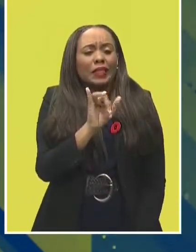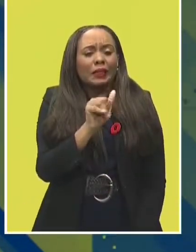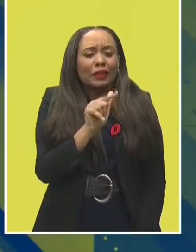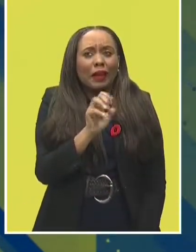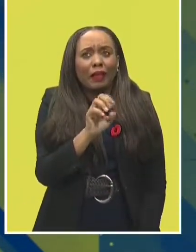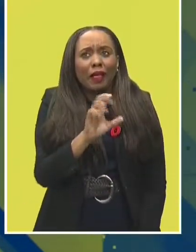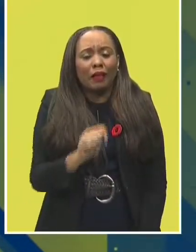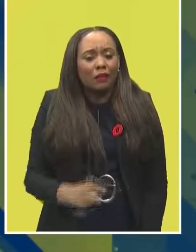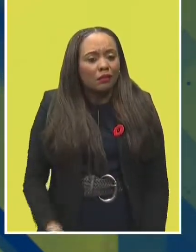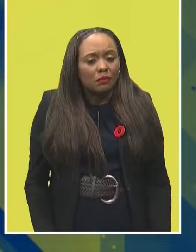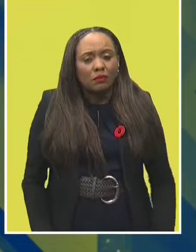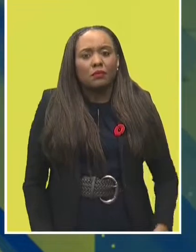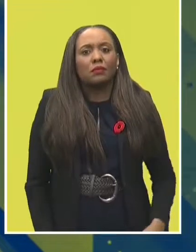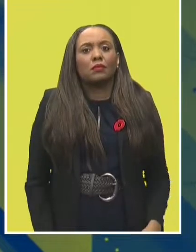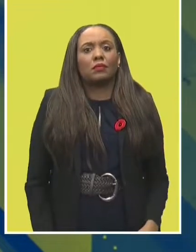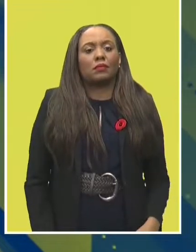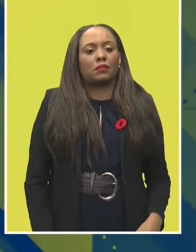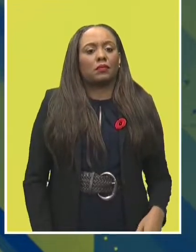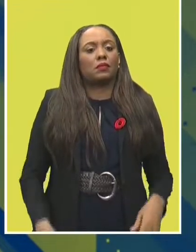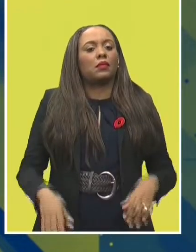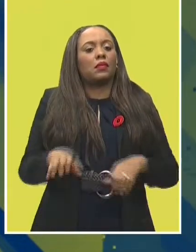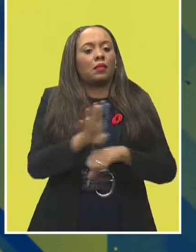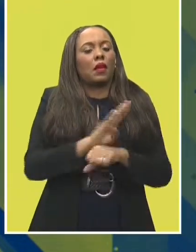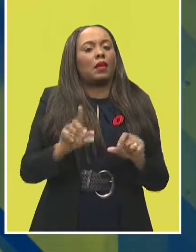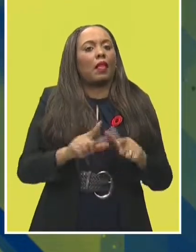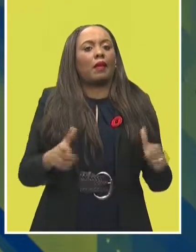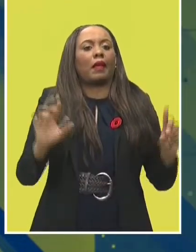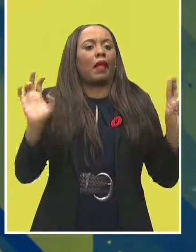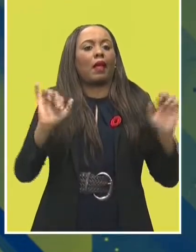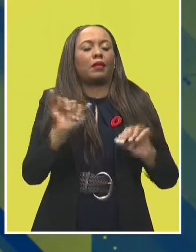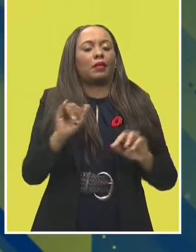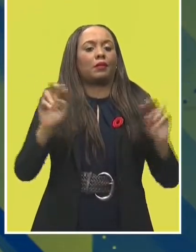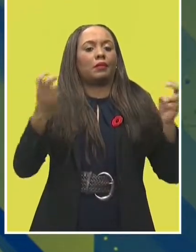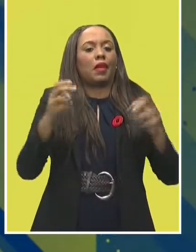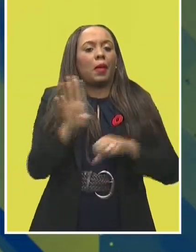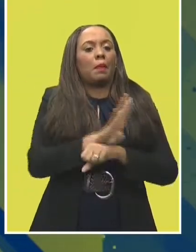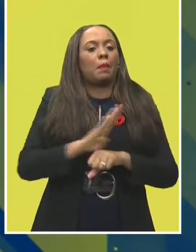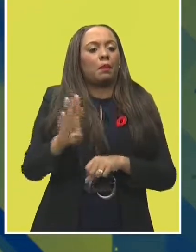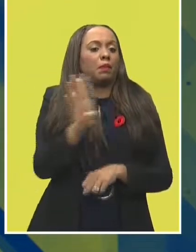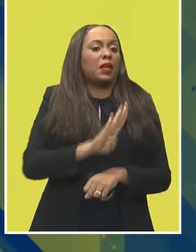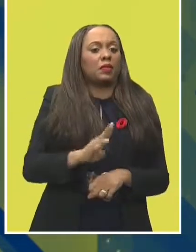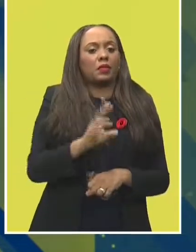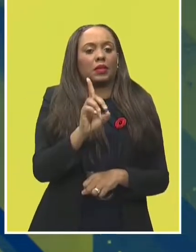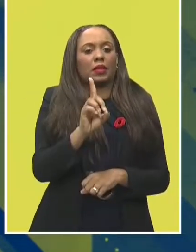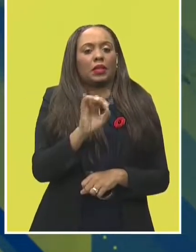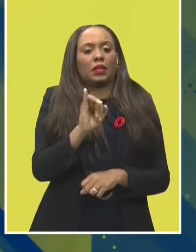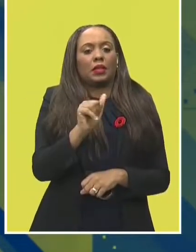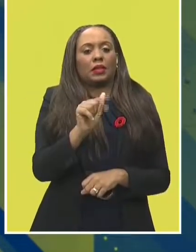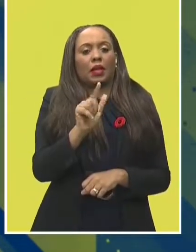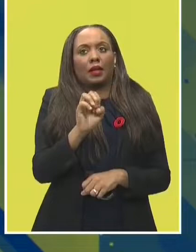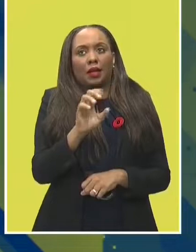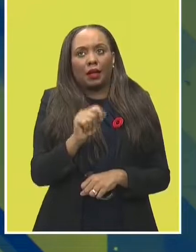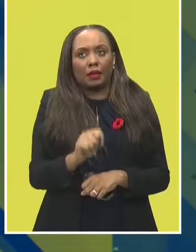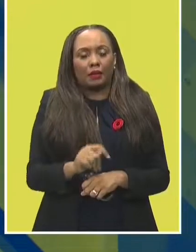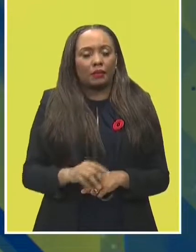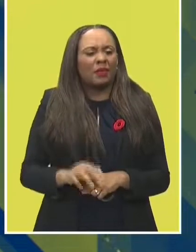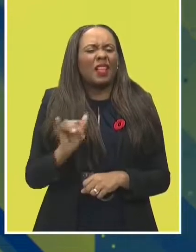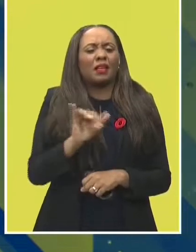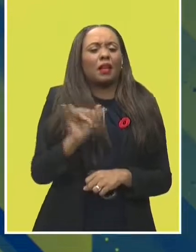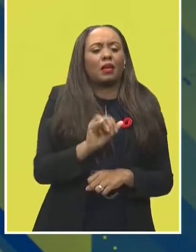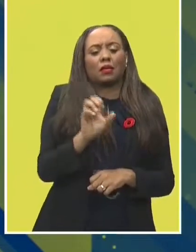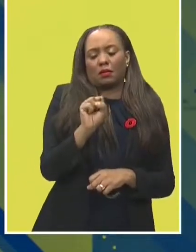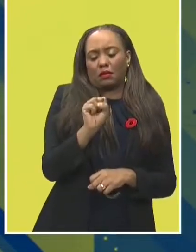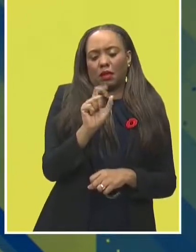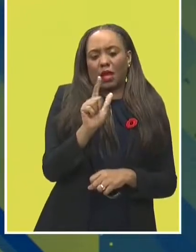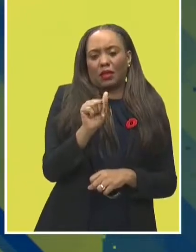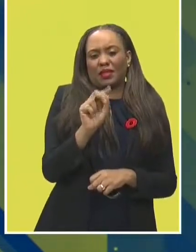other. The local language of Barbados is often referred to as Bajan dialect, or quite simply Bajan. Bajan dialect is a slang version of broken